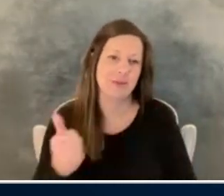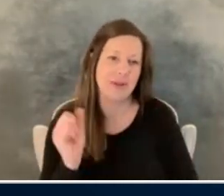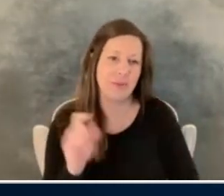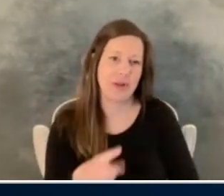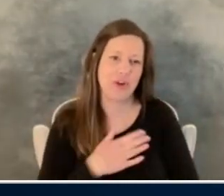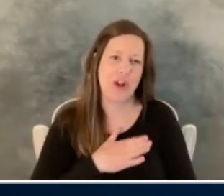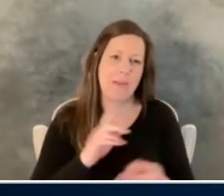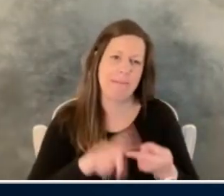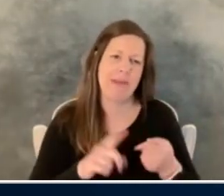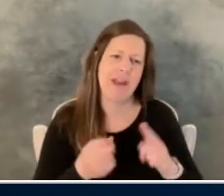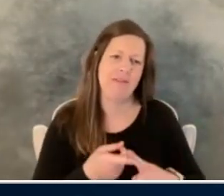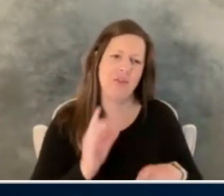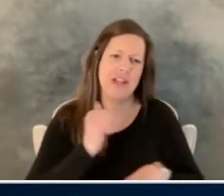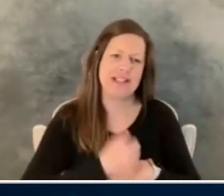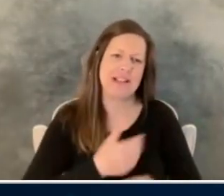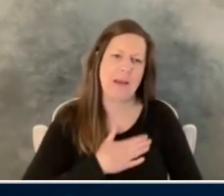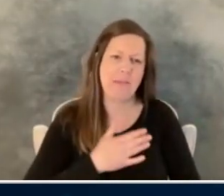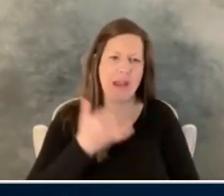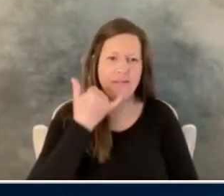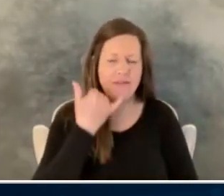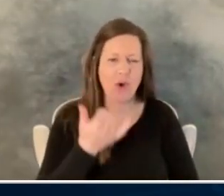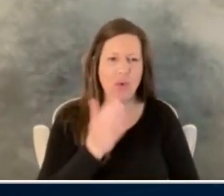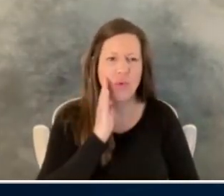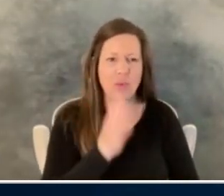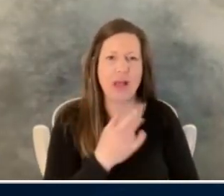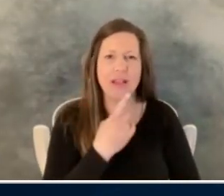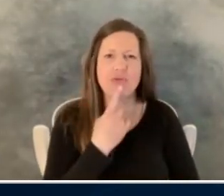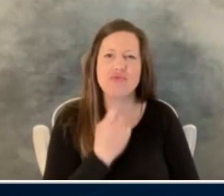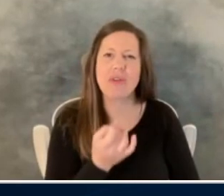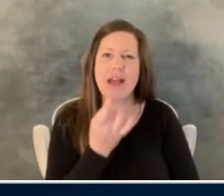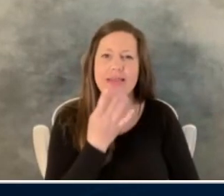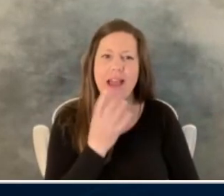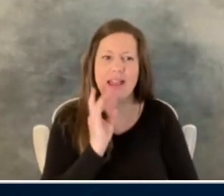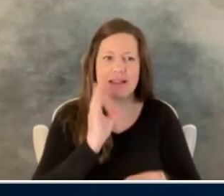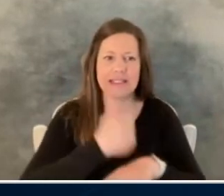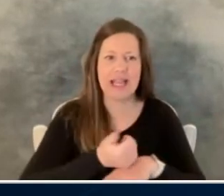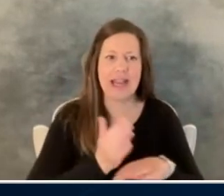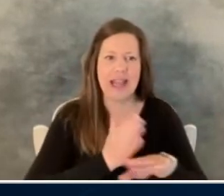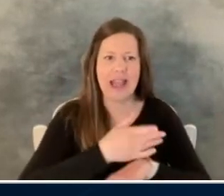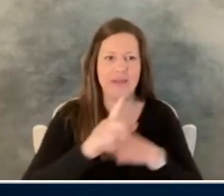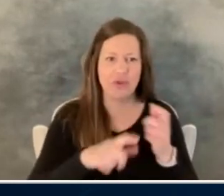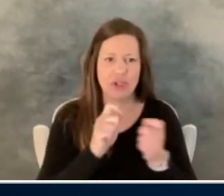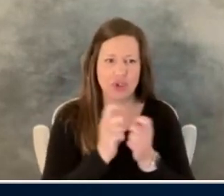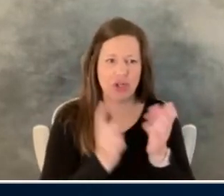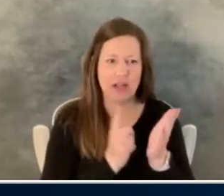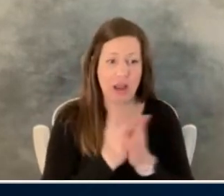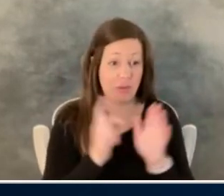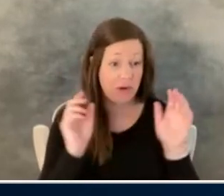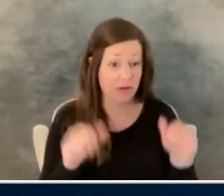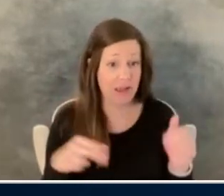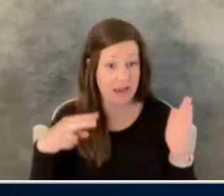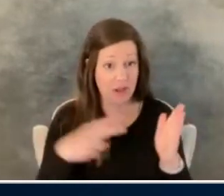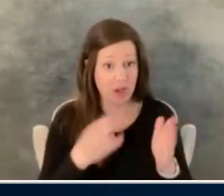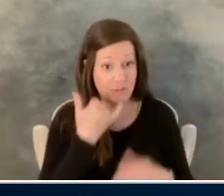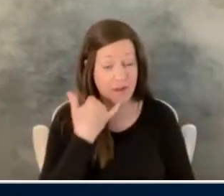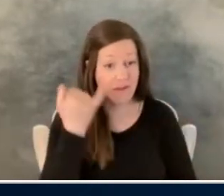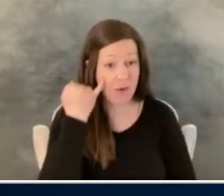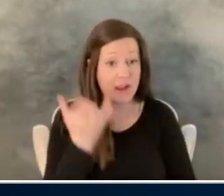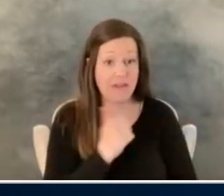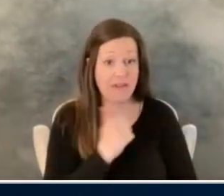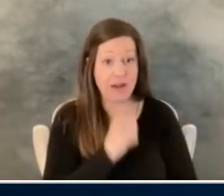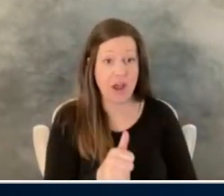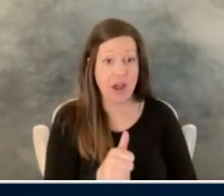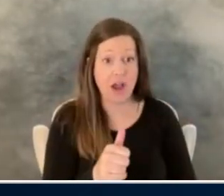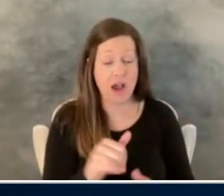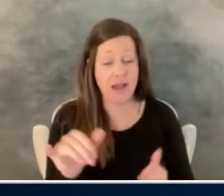my phone to go to a red light setting after a certain hour. Can I get away with looking at my phone if I'm not scrolling Twitter